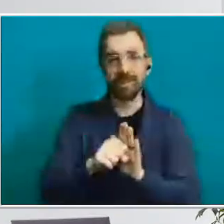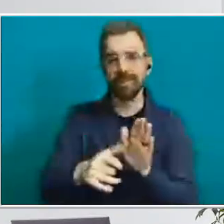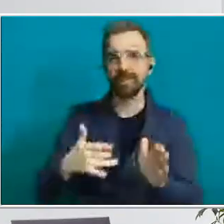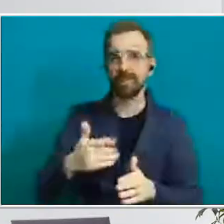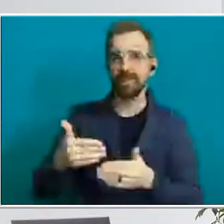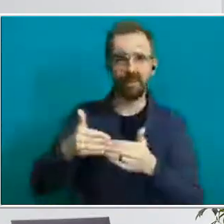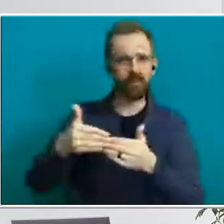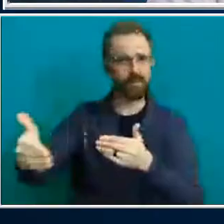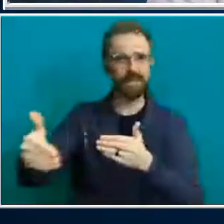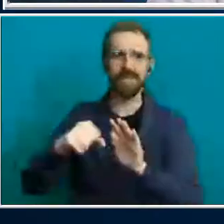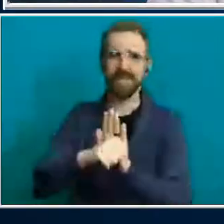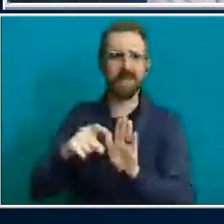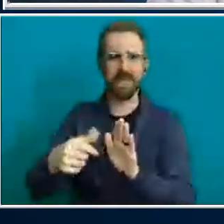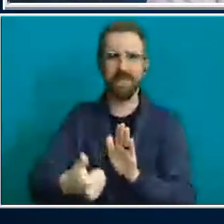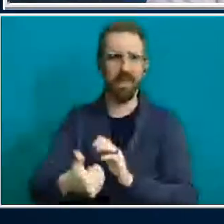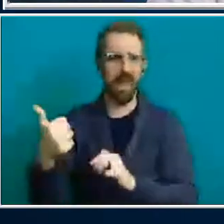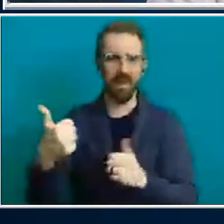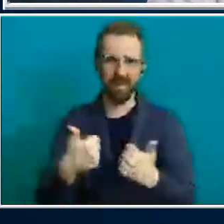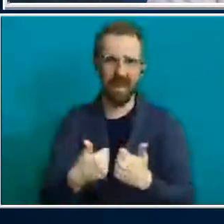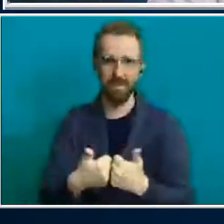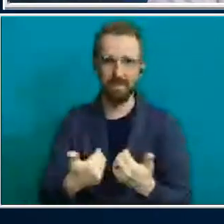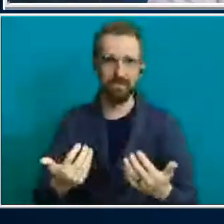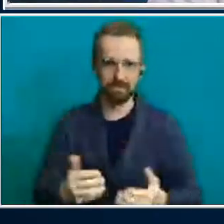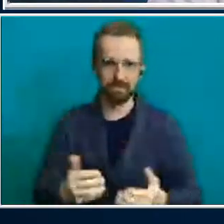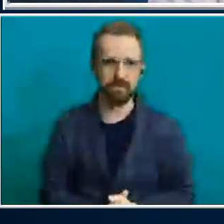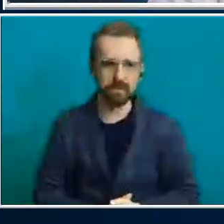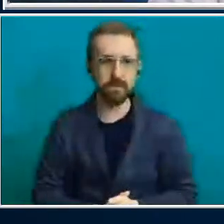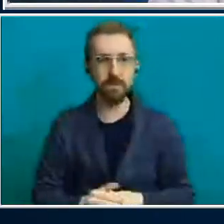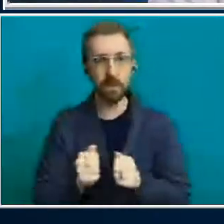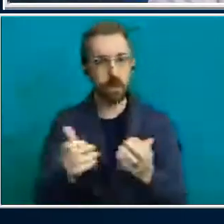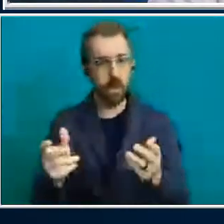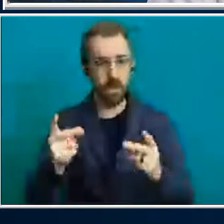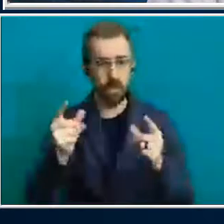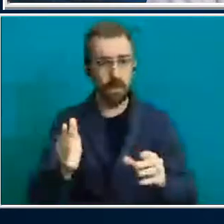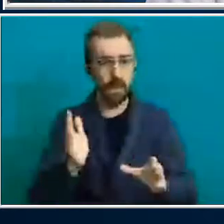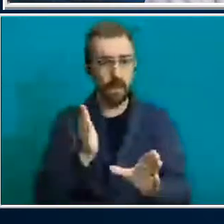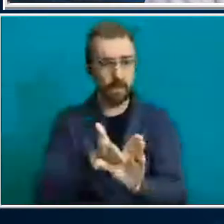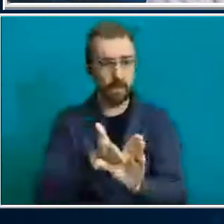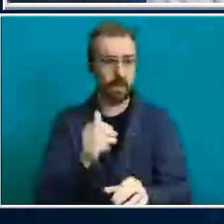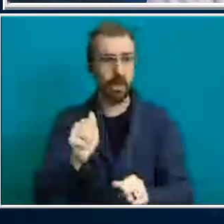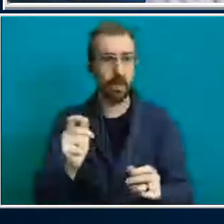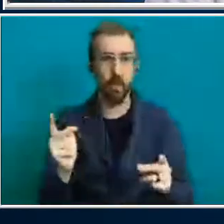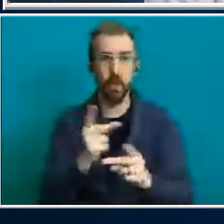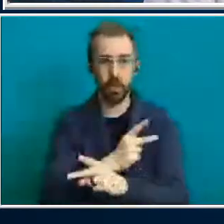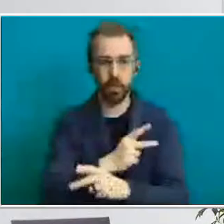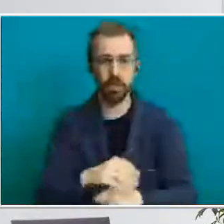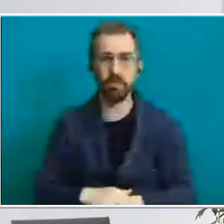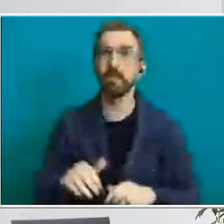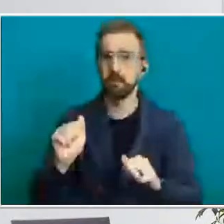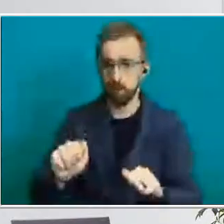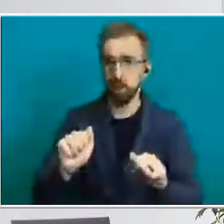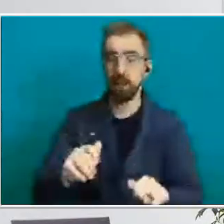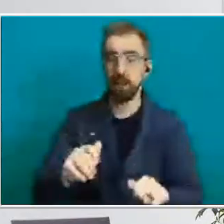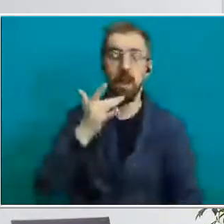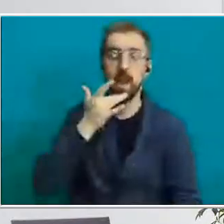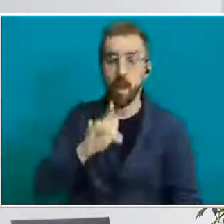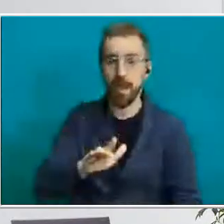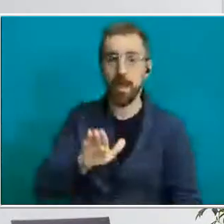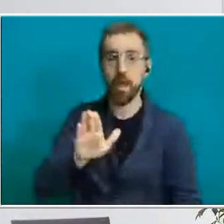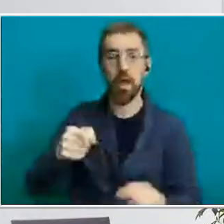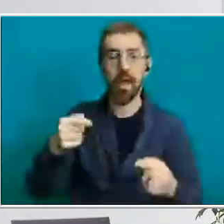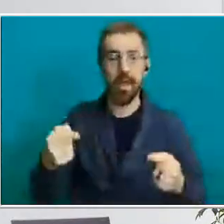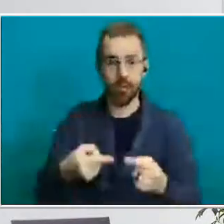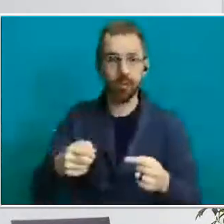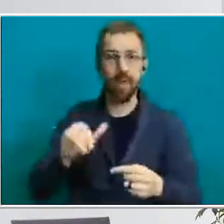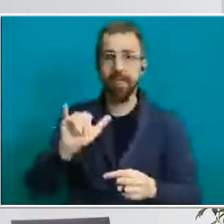for that year. So without that quick intervention, it could have been a lot worse. It could have, and luckily her injury was the type